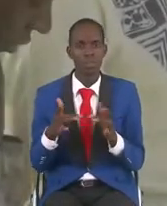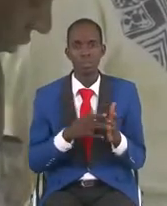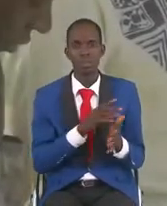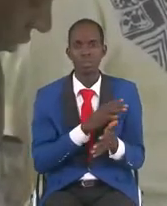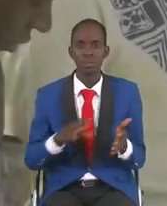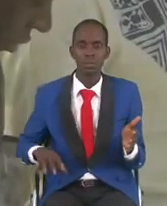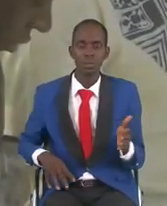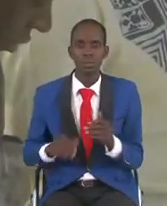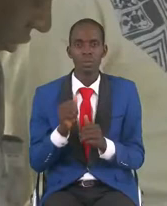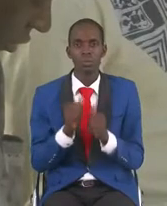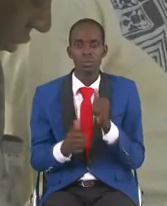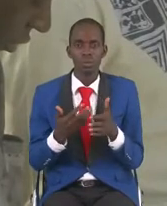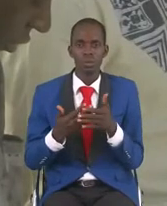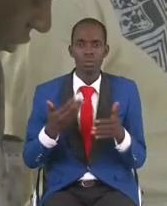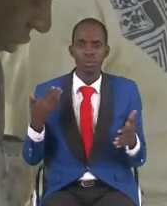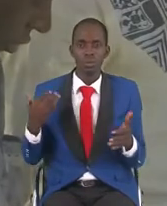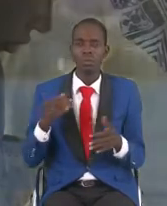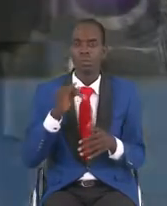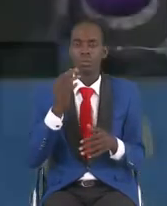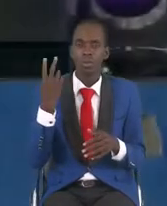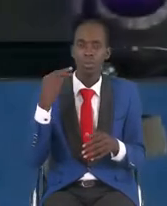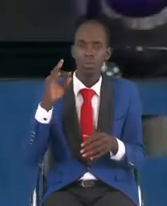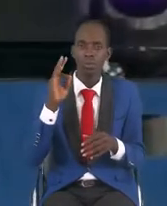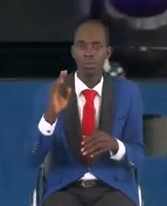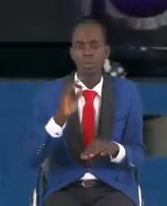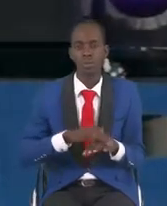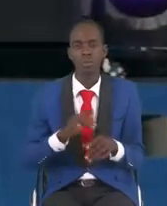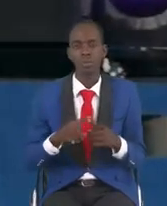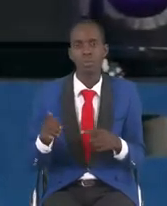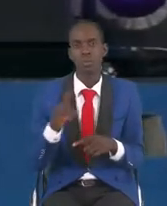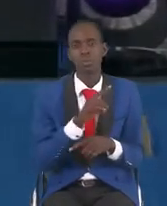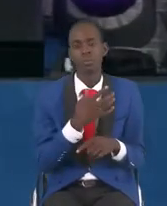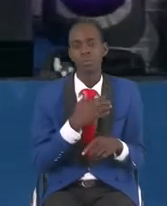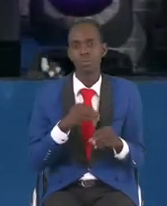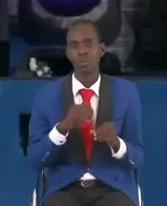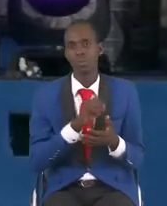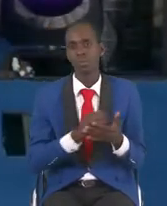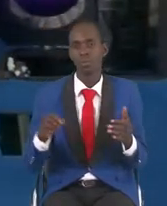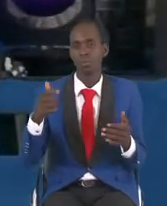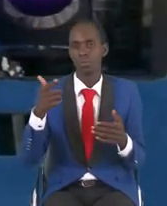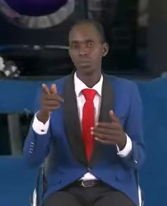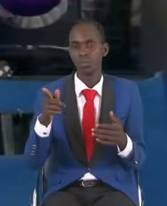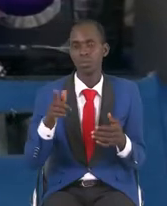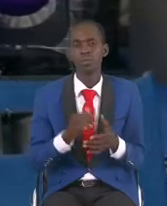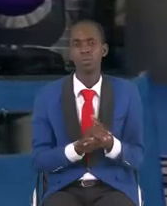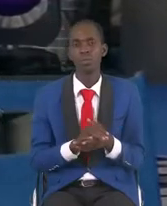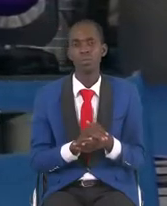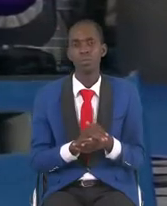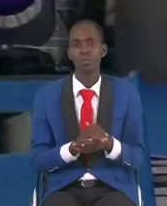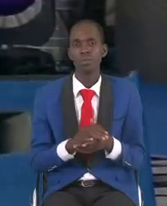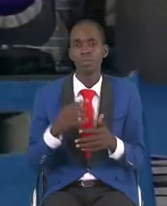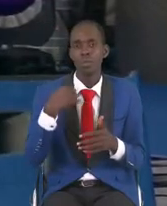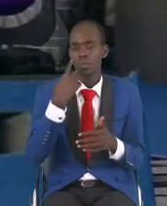which before was preached unto you. And in verse 21, it says, whom